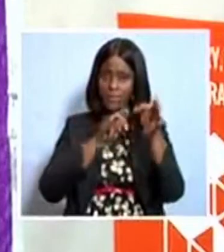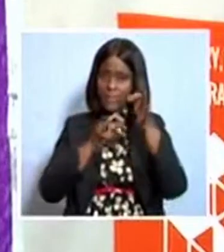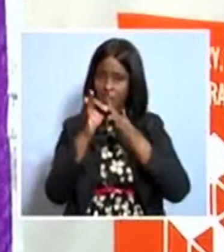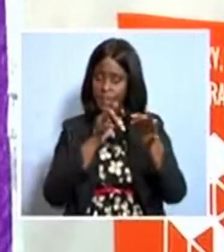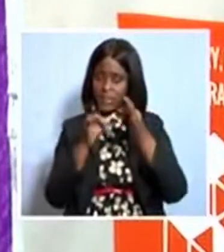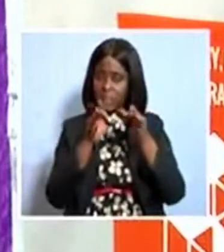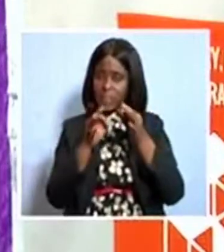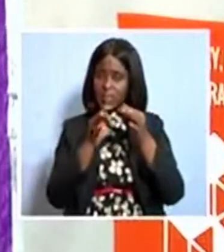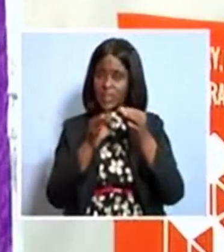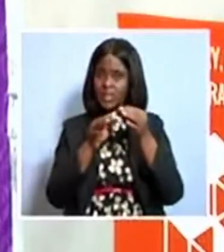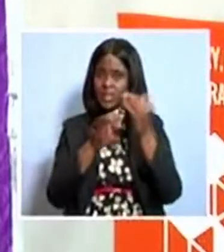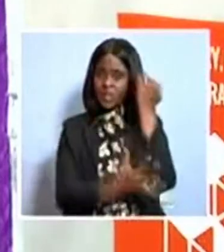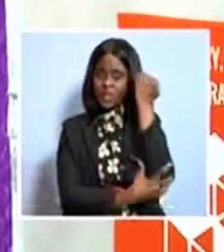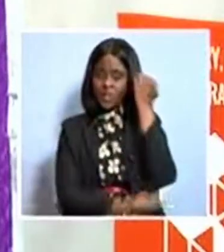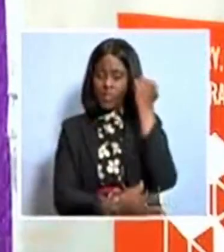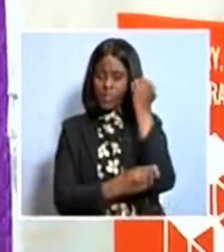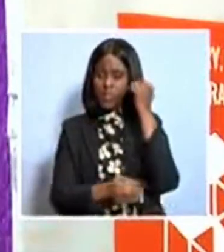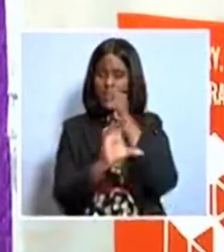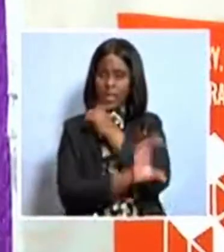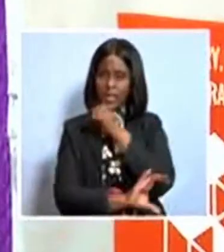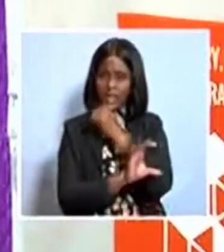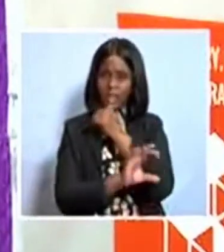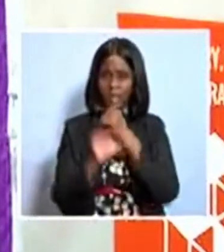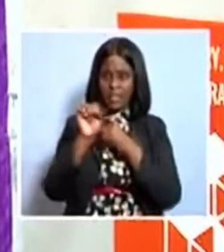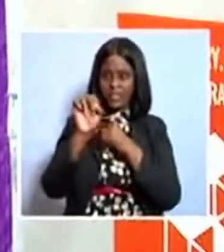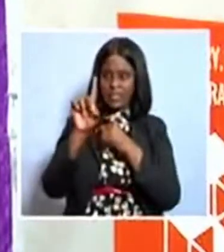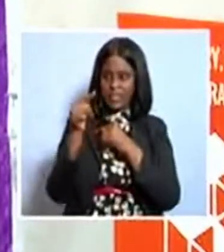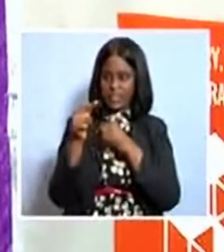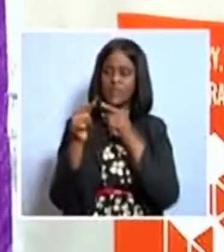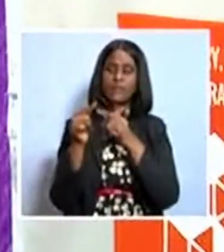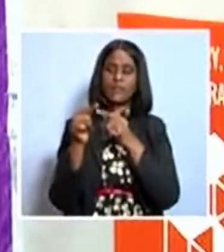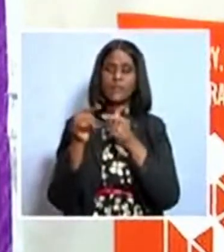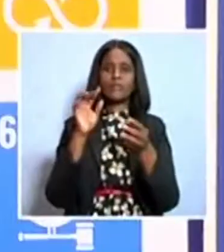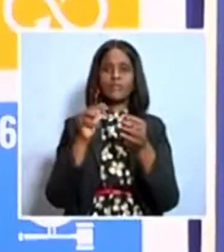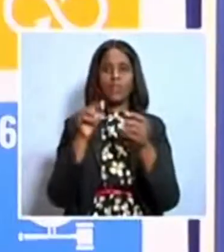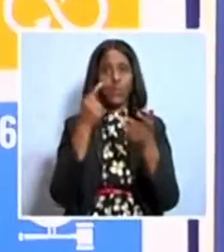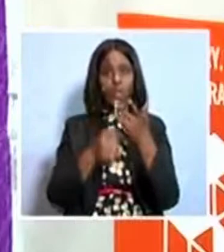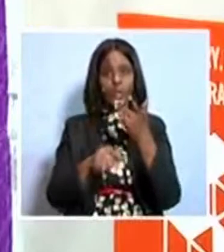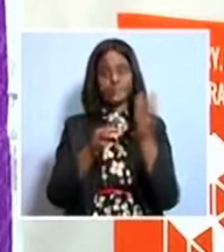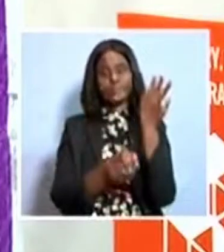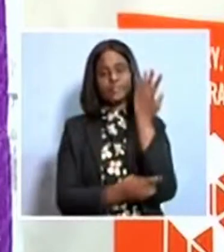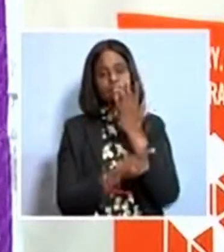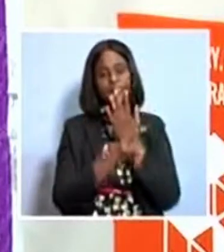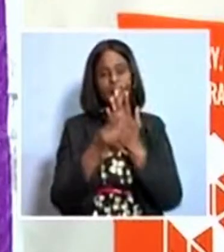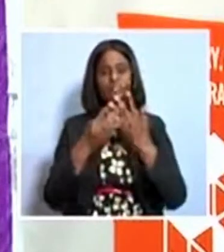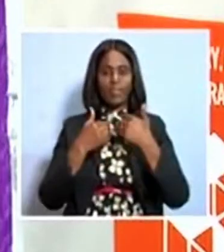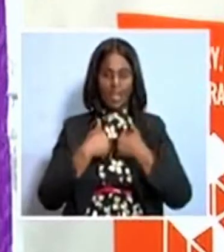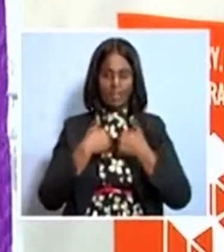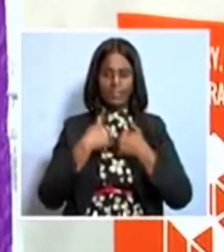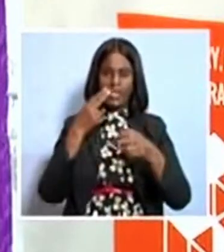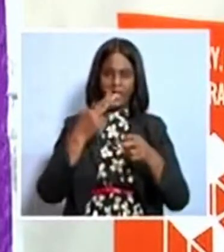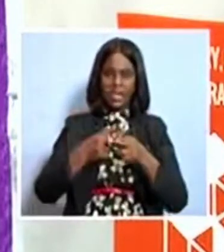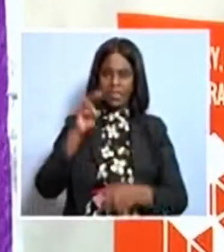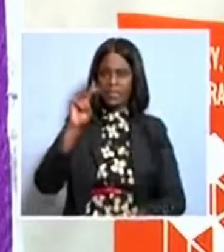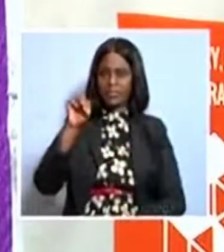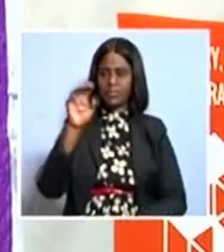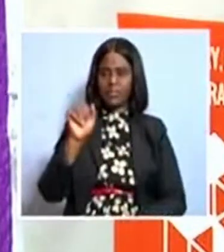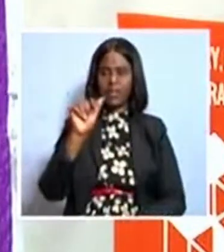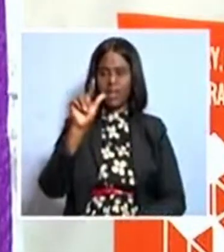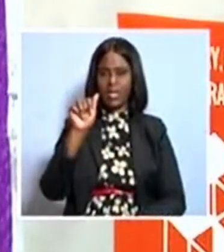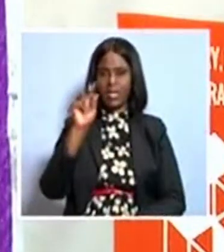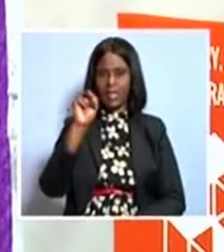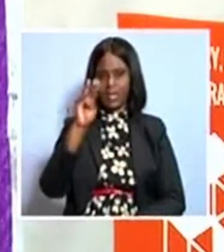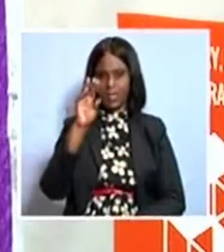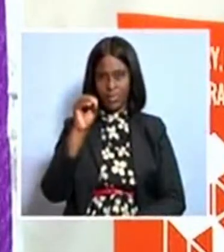and SDG 9 is about development. Yes. I also do have Mrs. Samantha Malambo, Officer